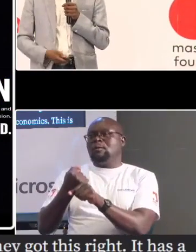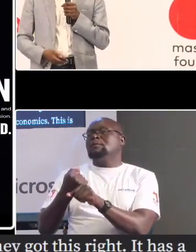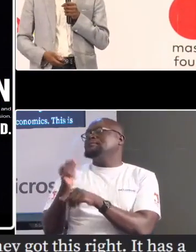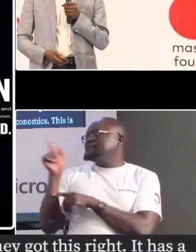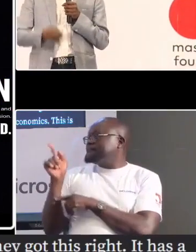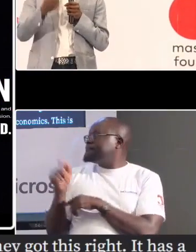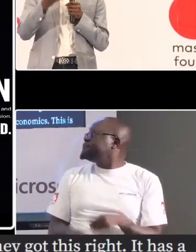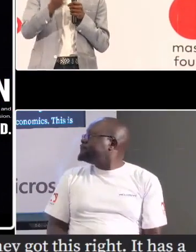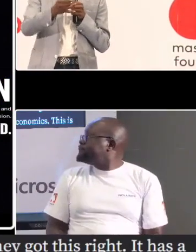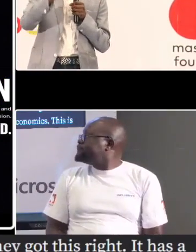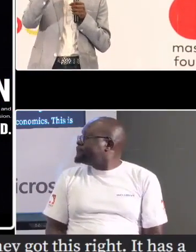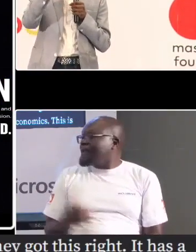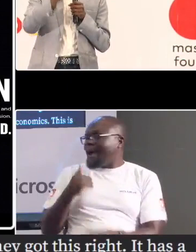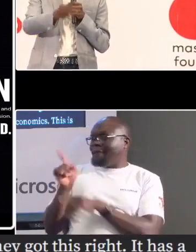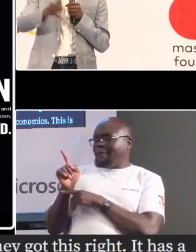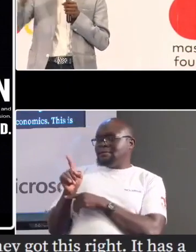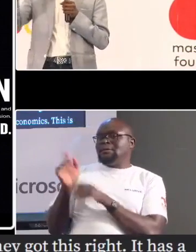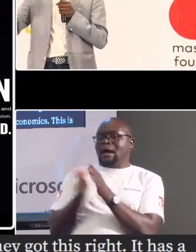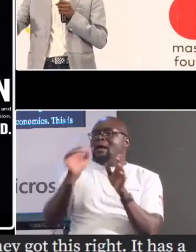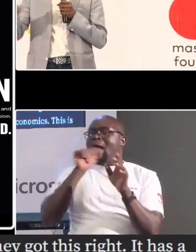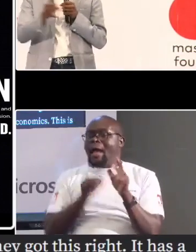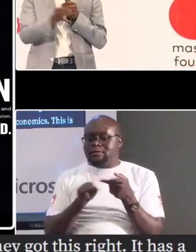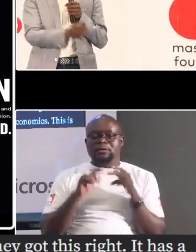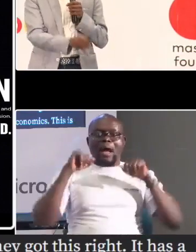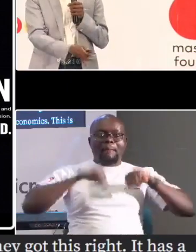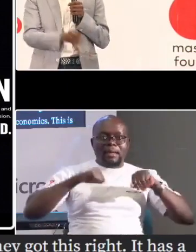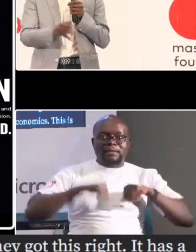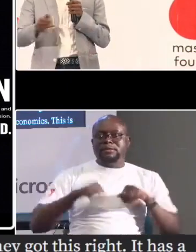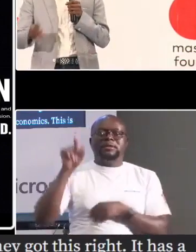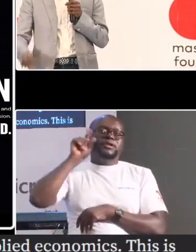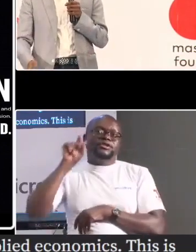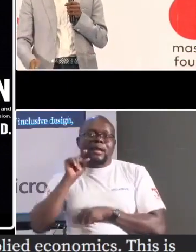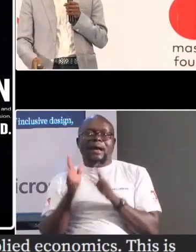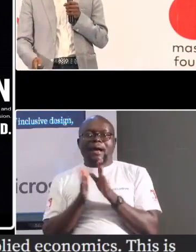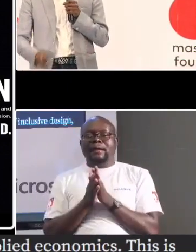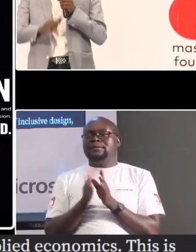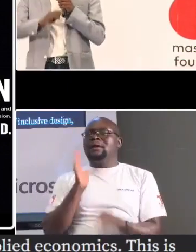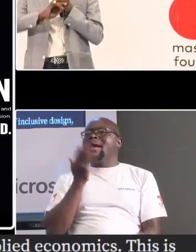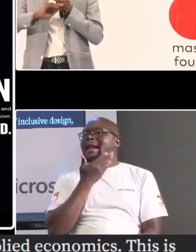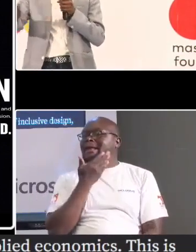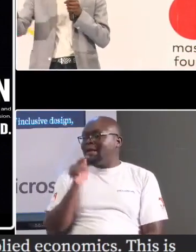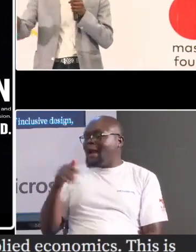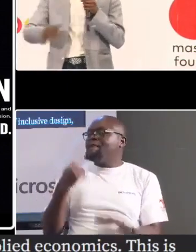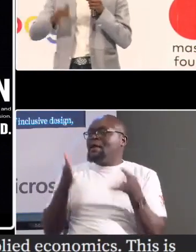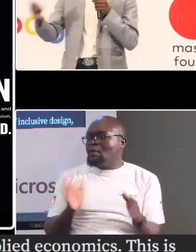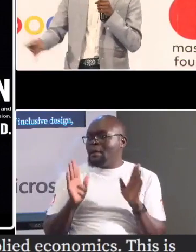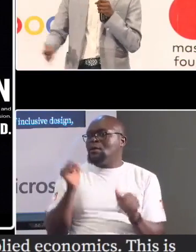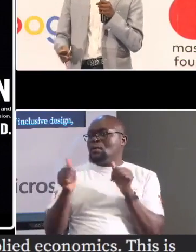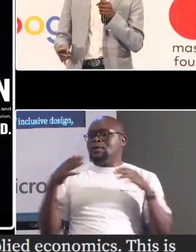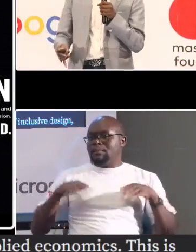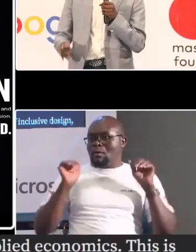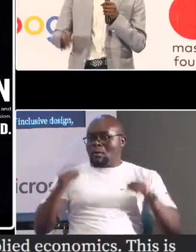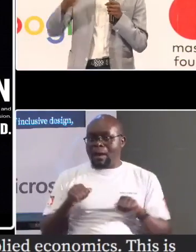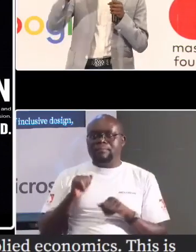is a diagram that has this, and it's age, ability, gender, and race. There's many ways in which people can